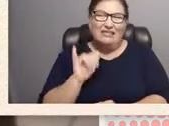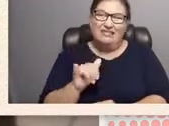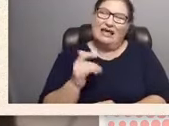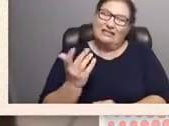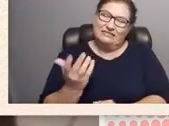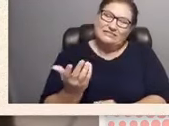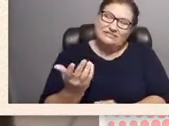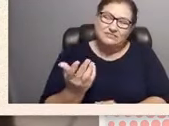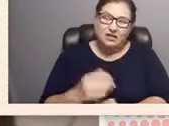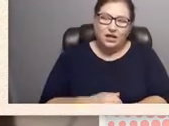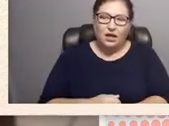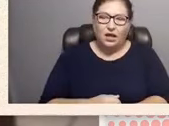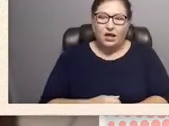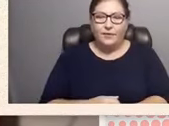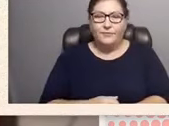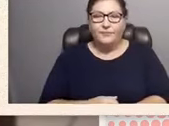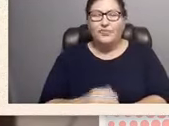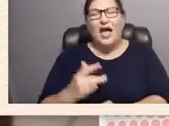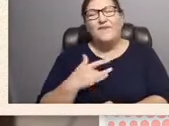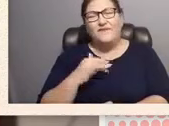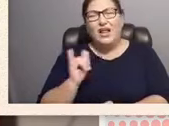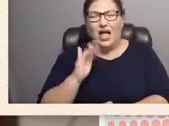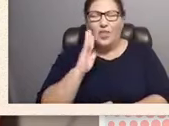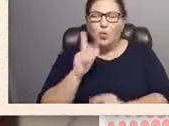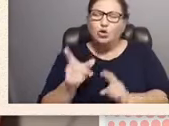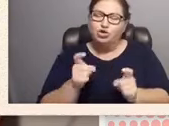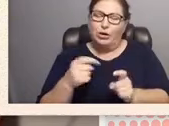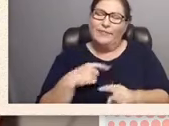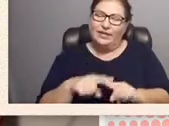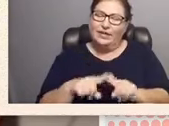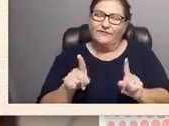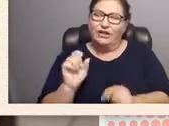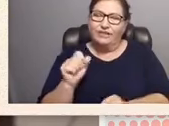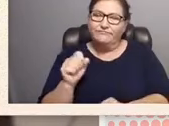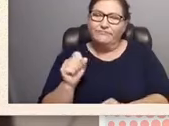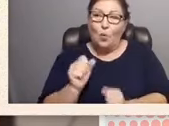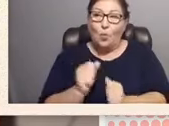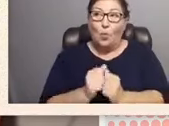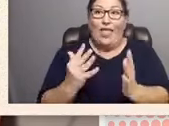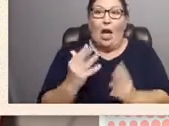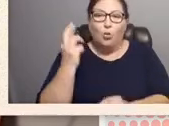then I feel like they would treat me differently in the end, without realizing it. Yes.